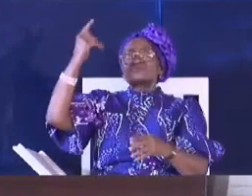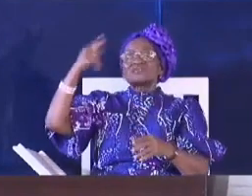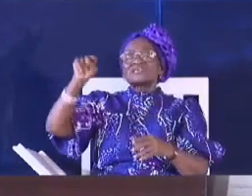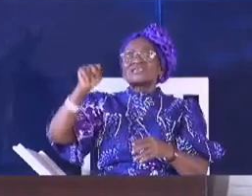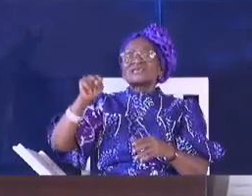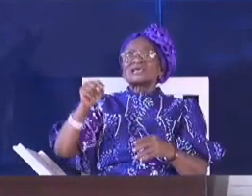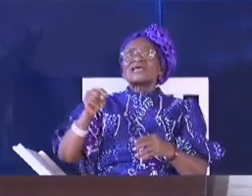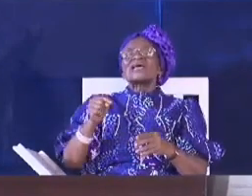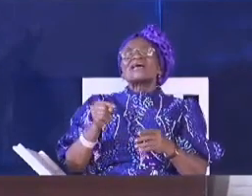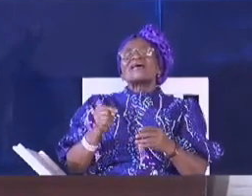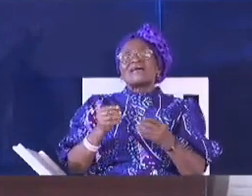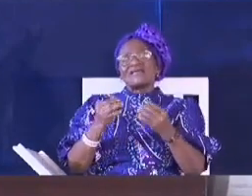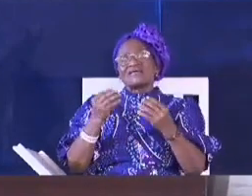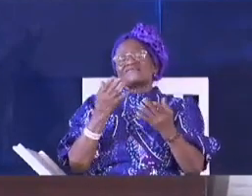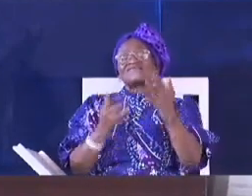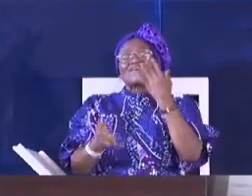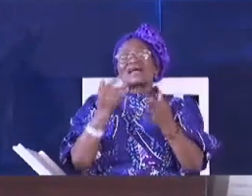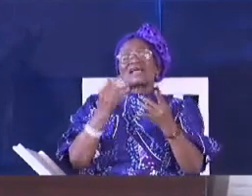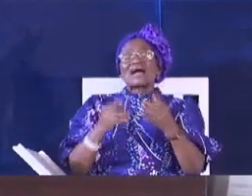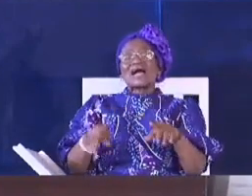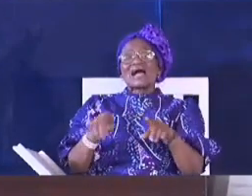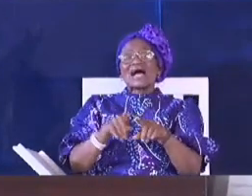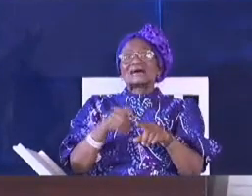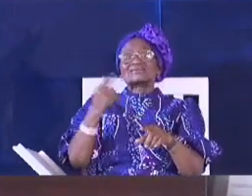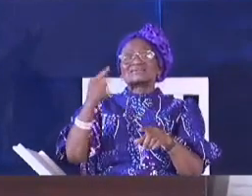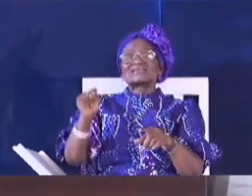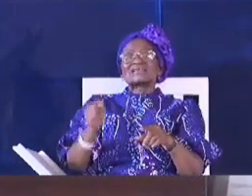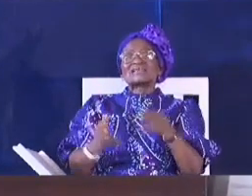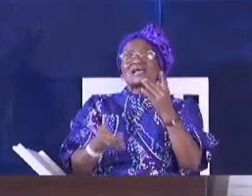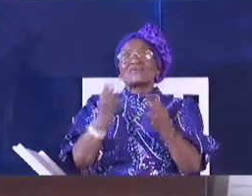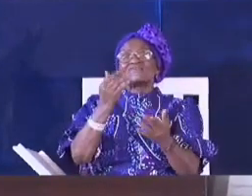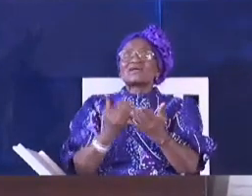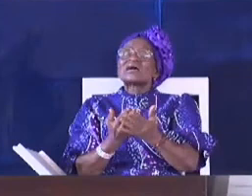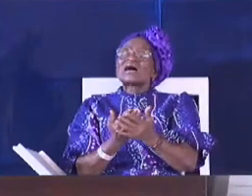But then as the fire grows,